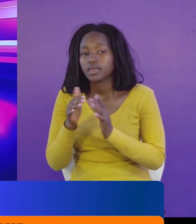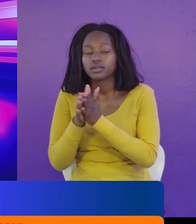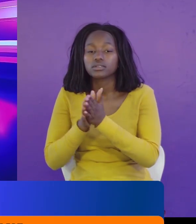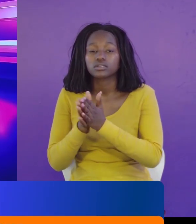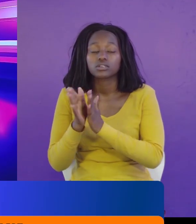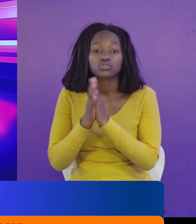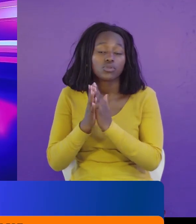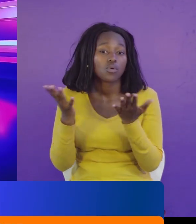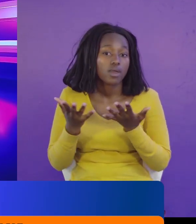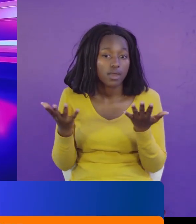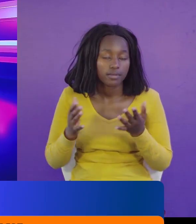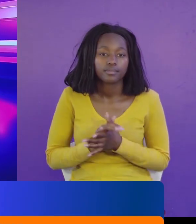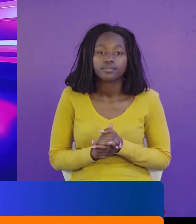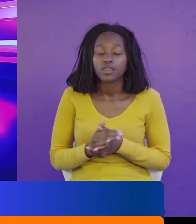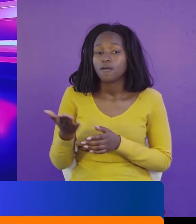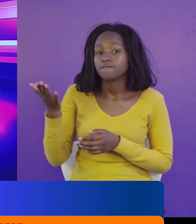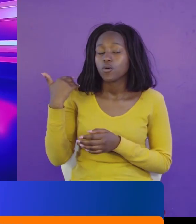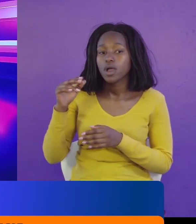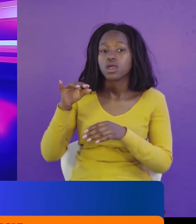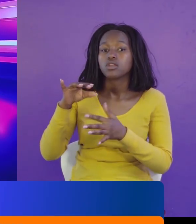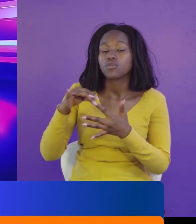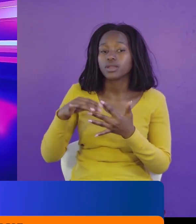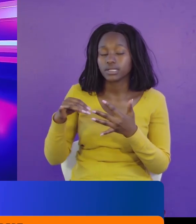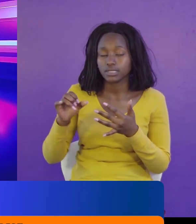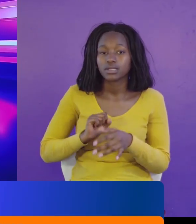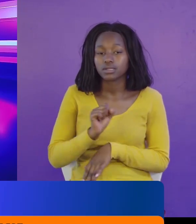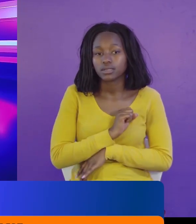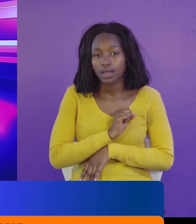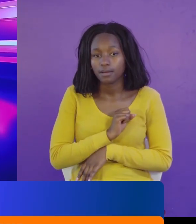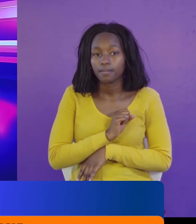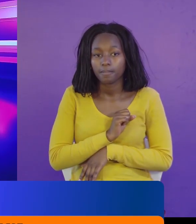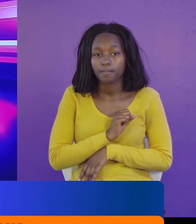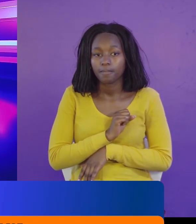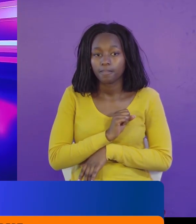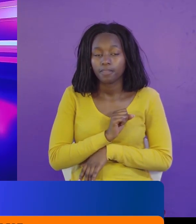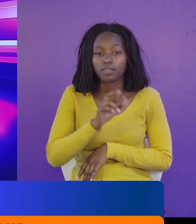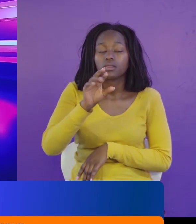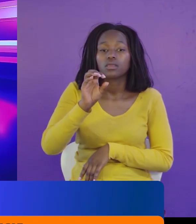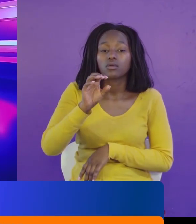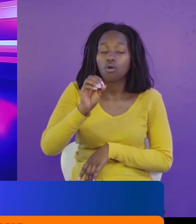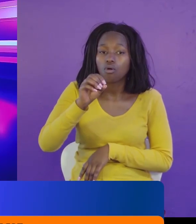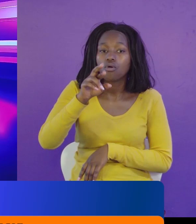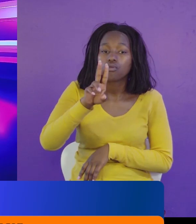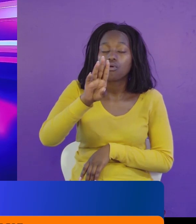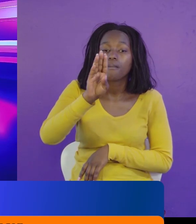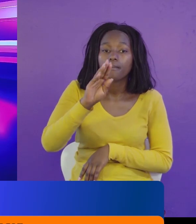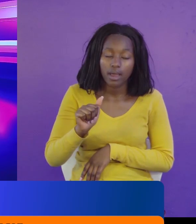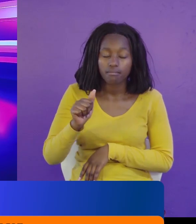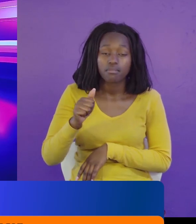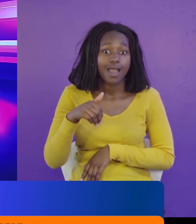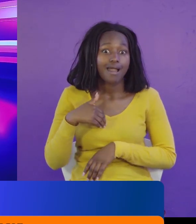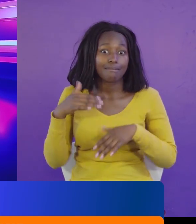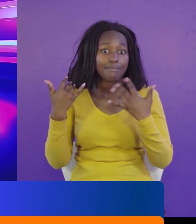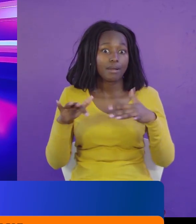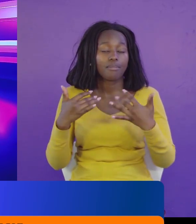about former nominated senator, that is Oroba, and drama as police block